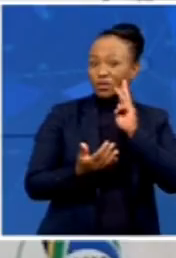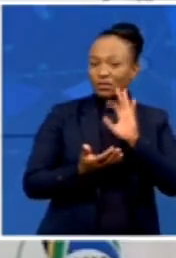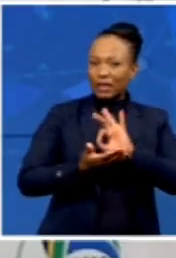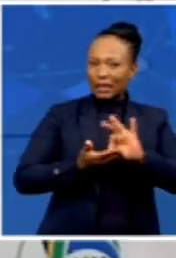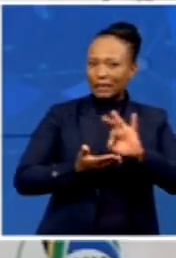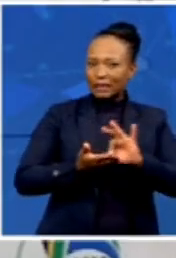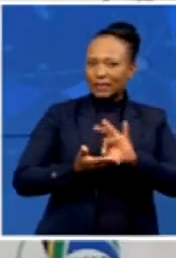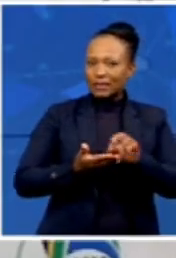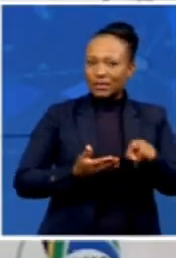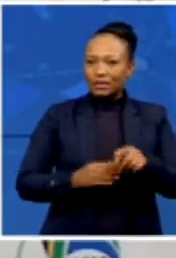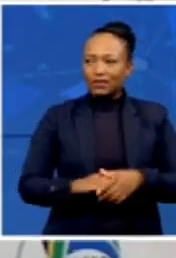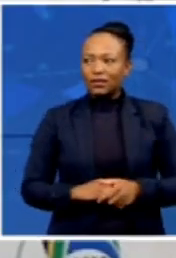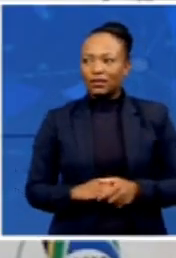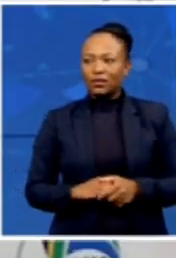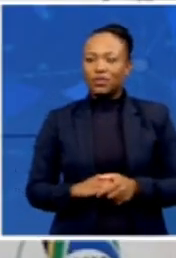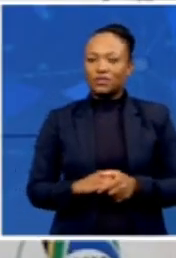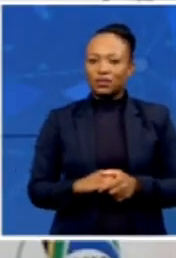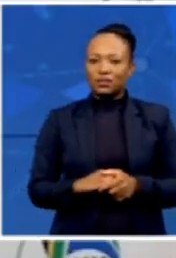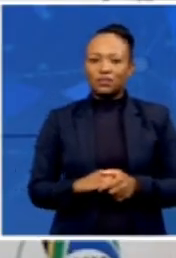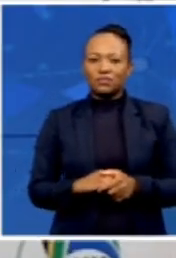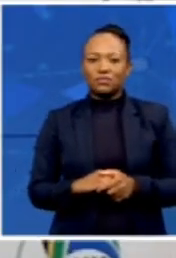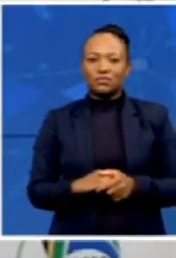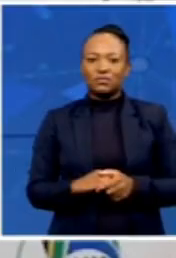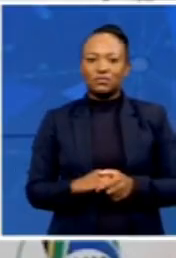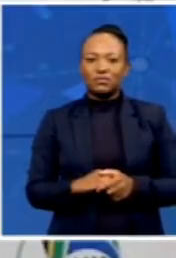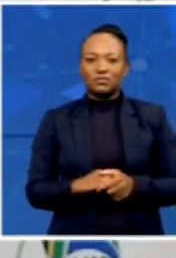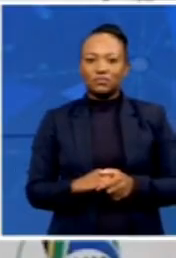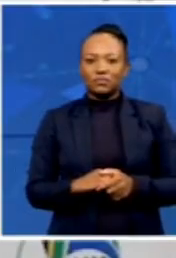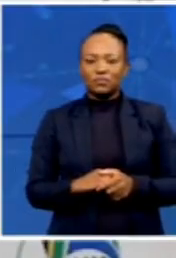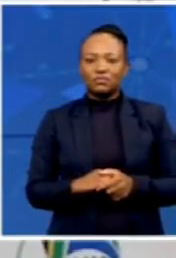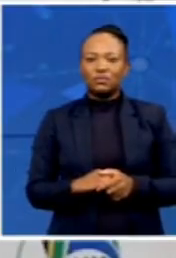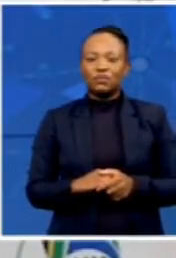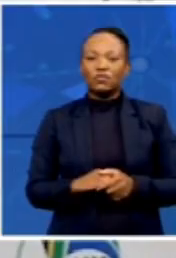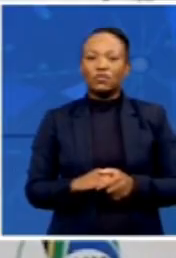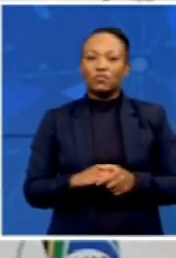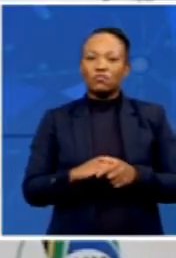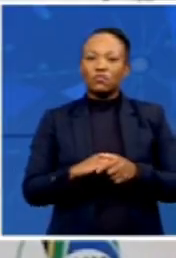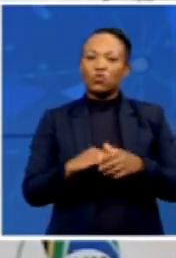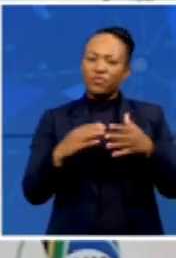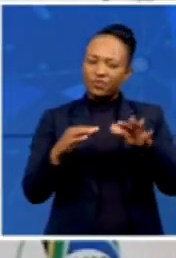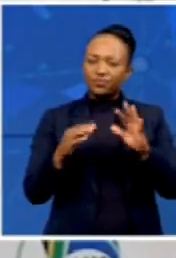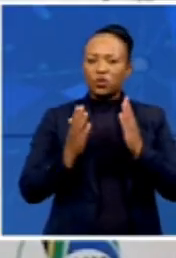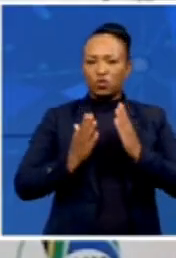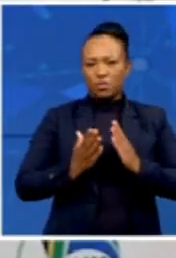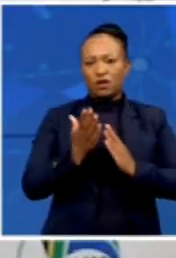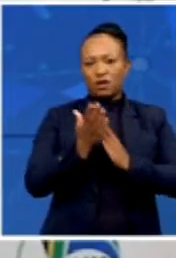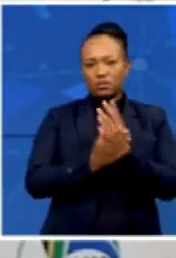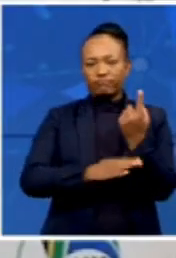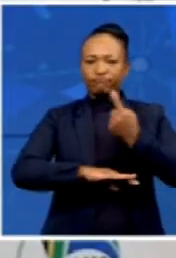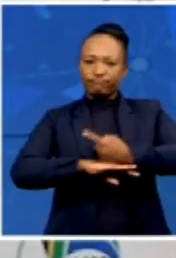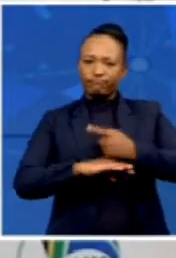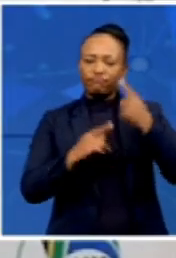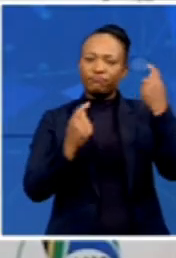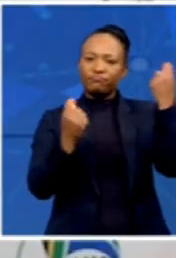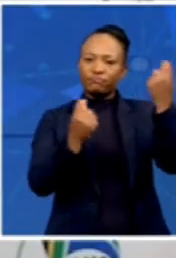Yesterday in South Africa, we commemorated Human Rights Day, a day when the country reflects on